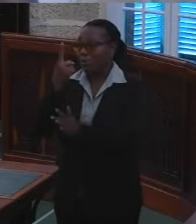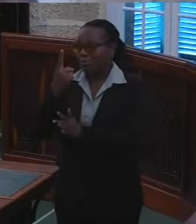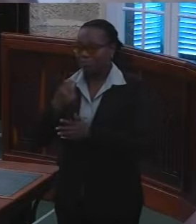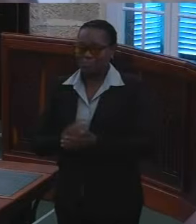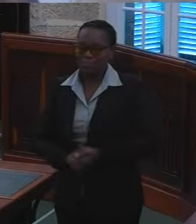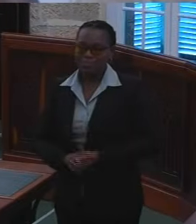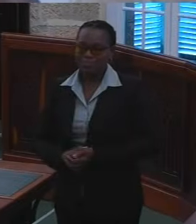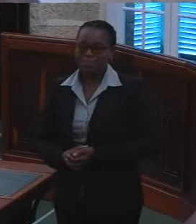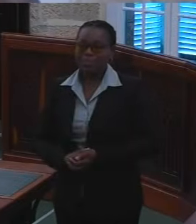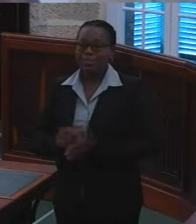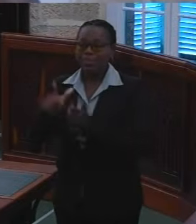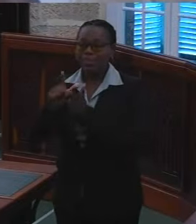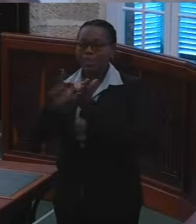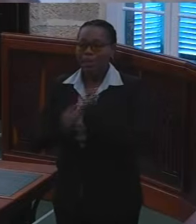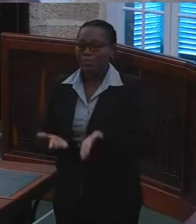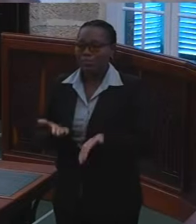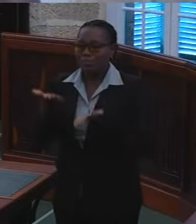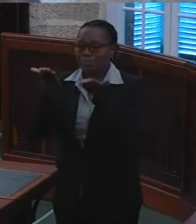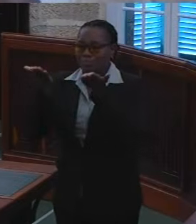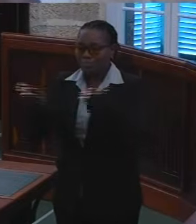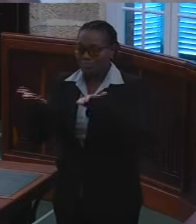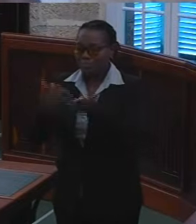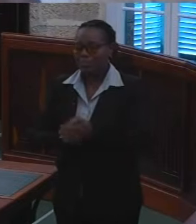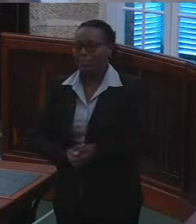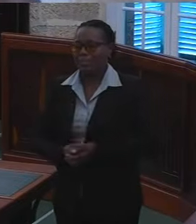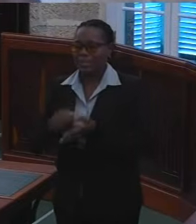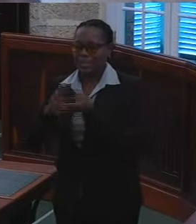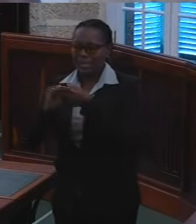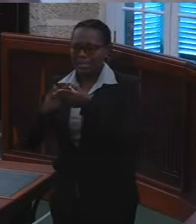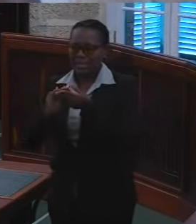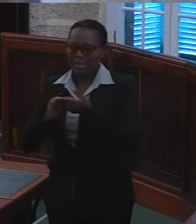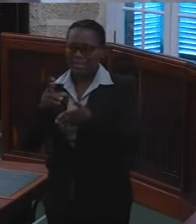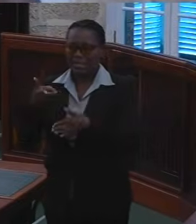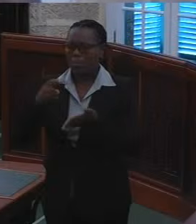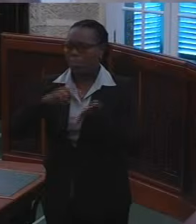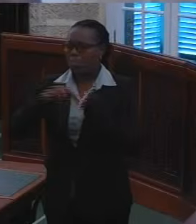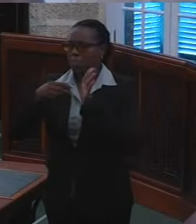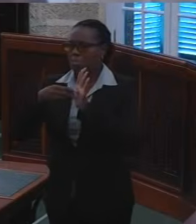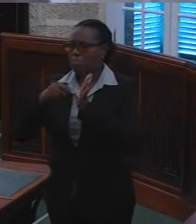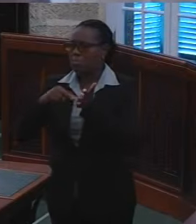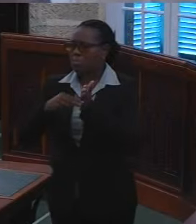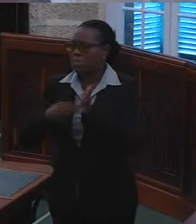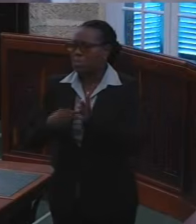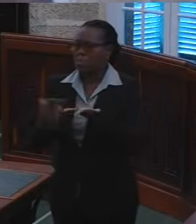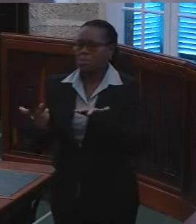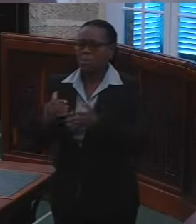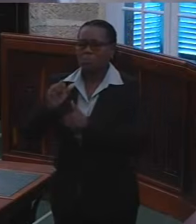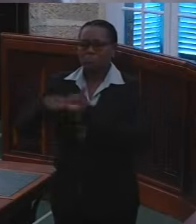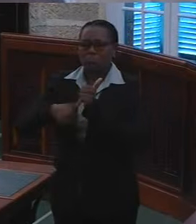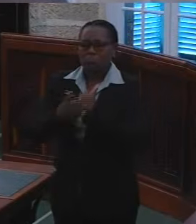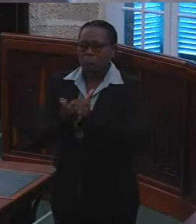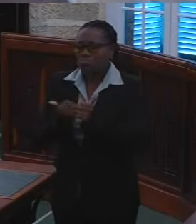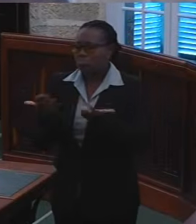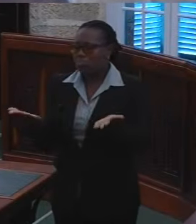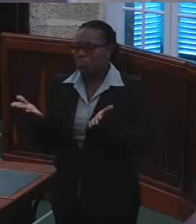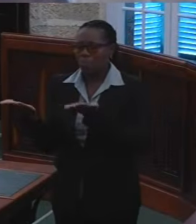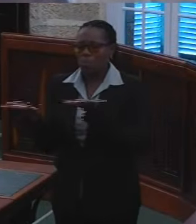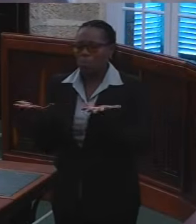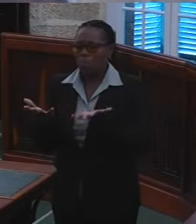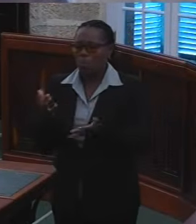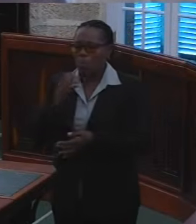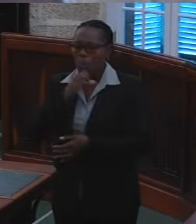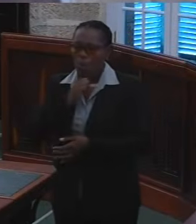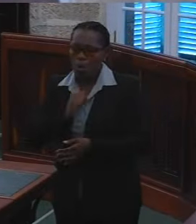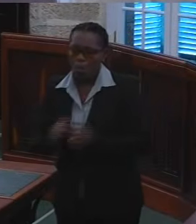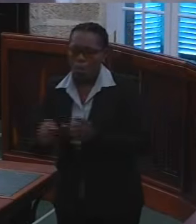the legislation, it just speaks to the interpretation of and the definition of the older persons, the older